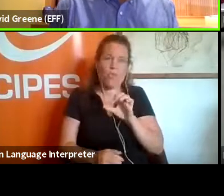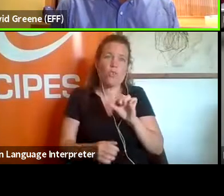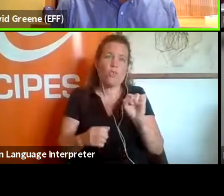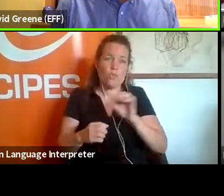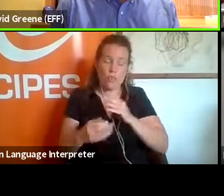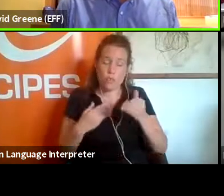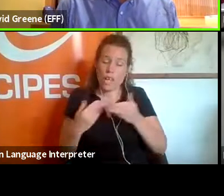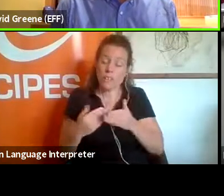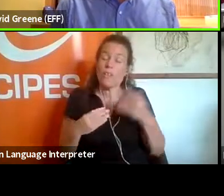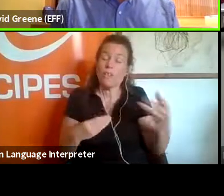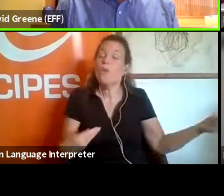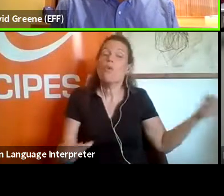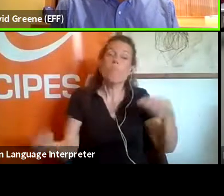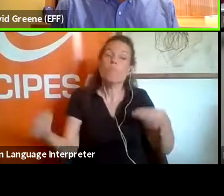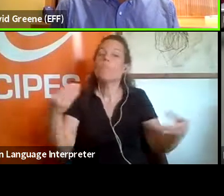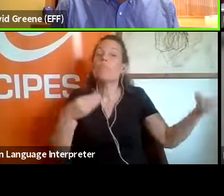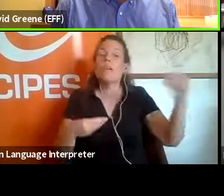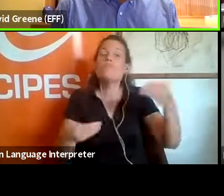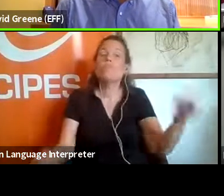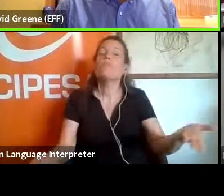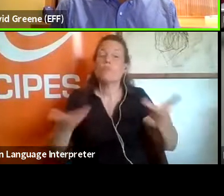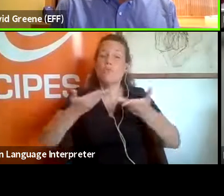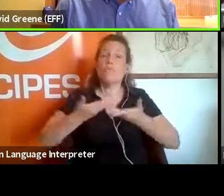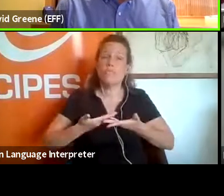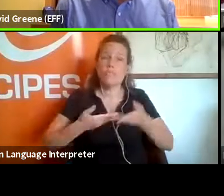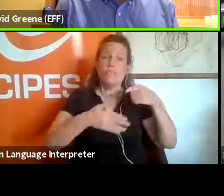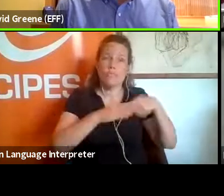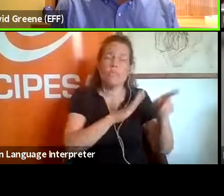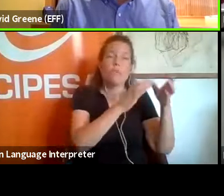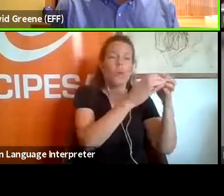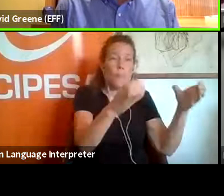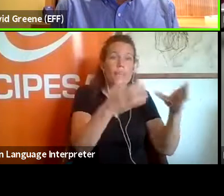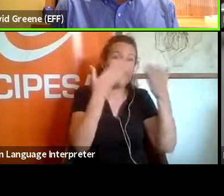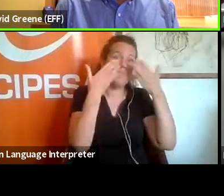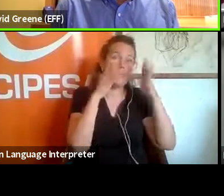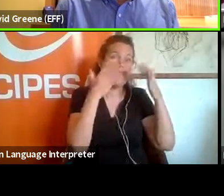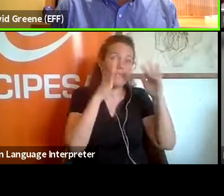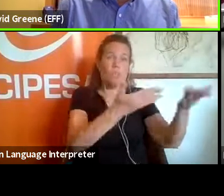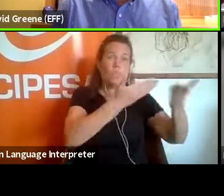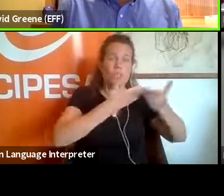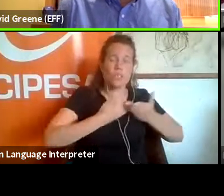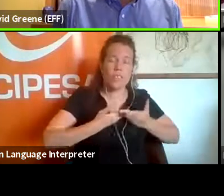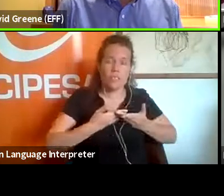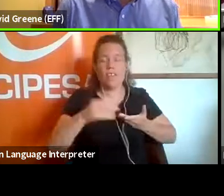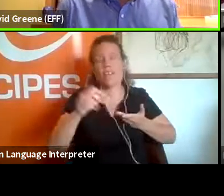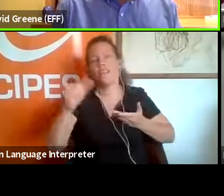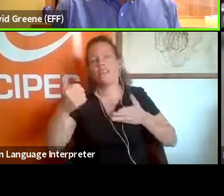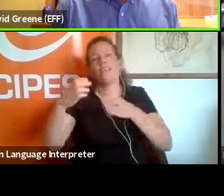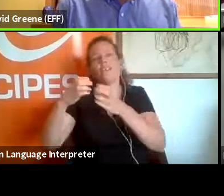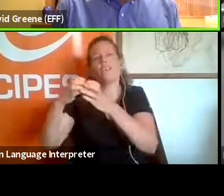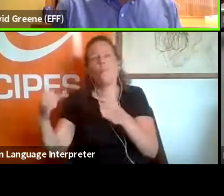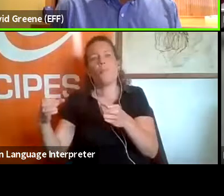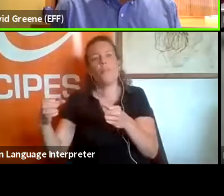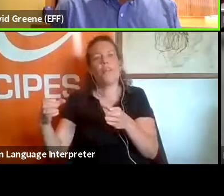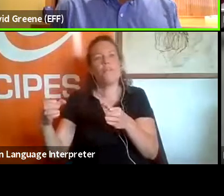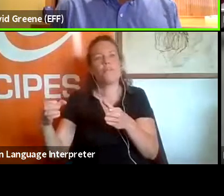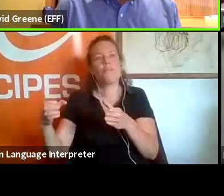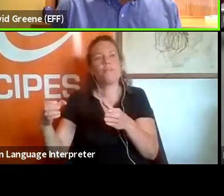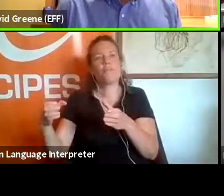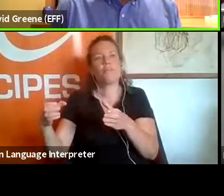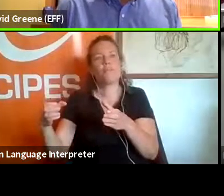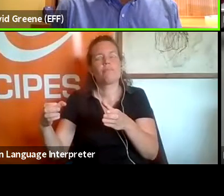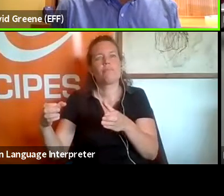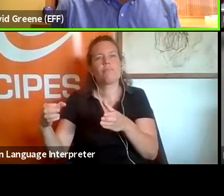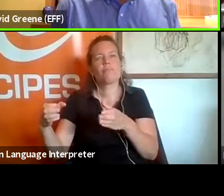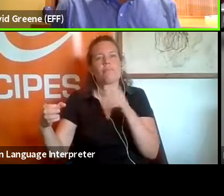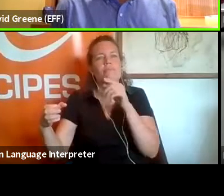inputs from companies, from Facebook, and from one other company who we're getting